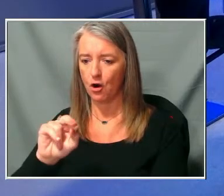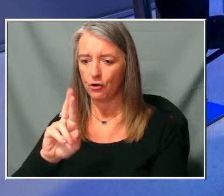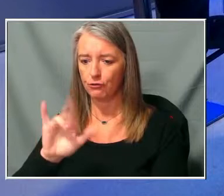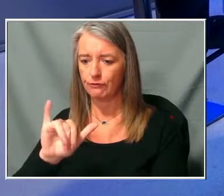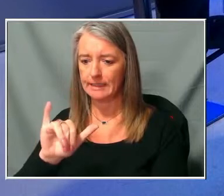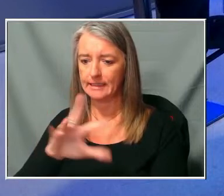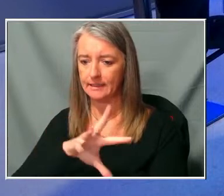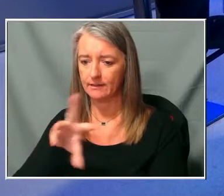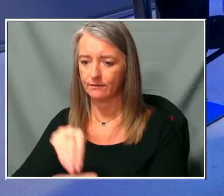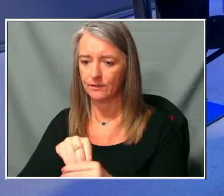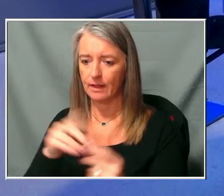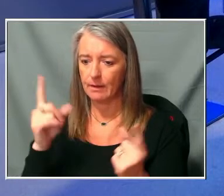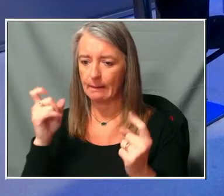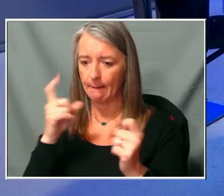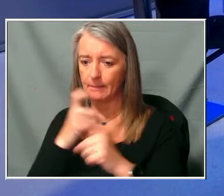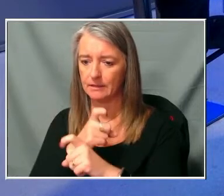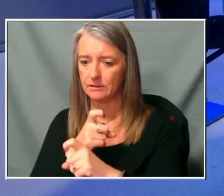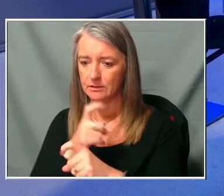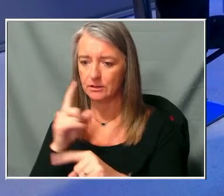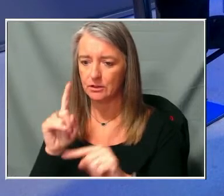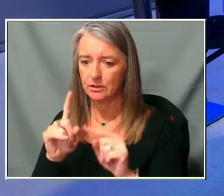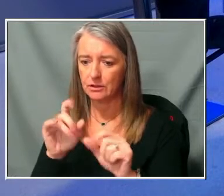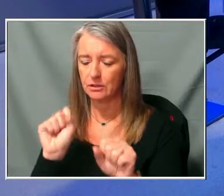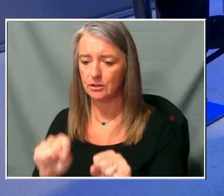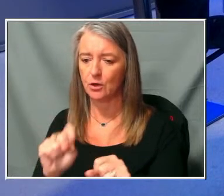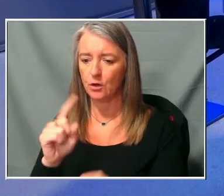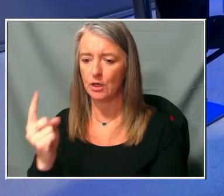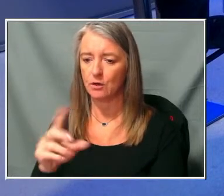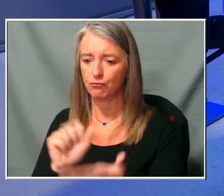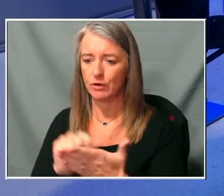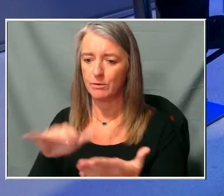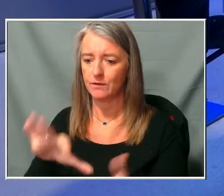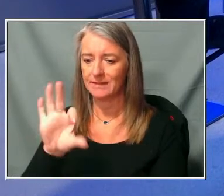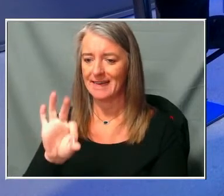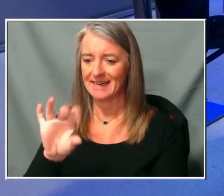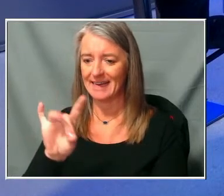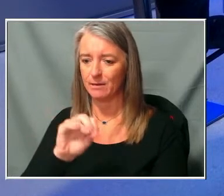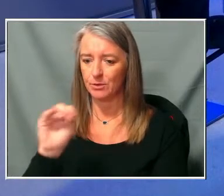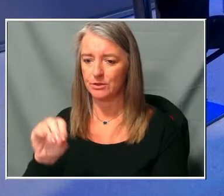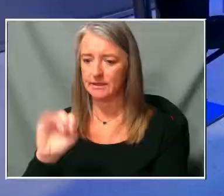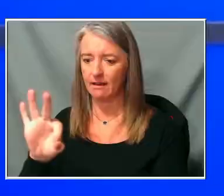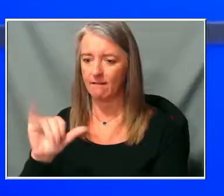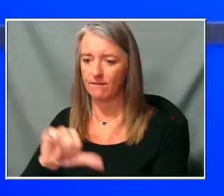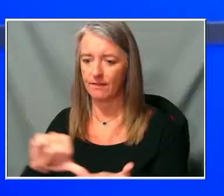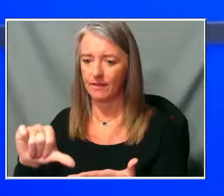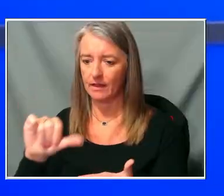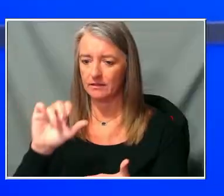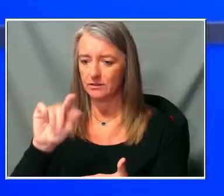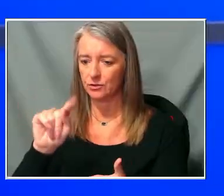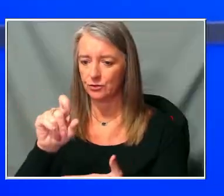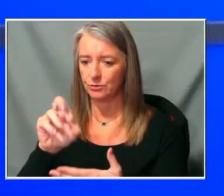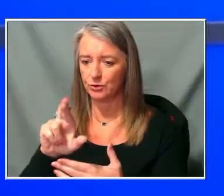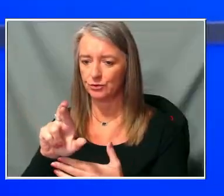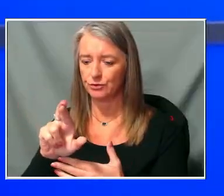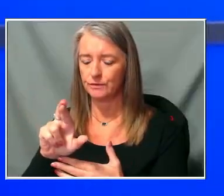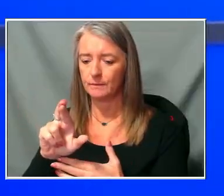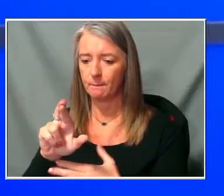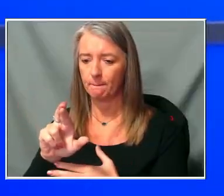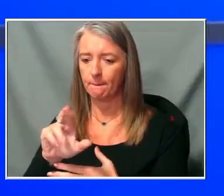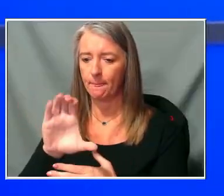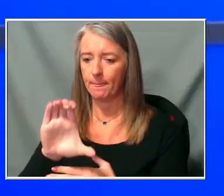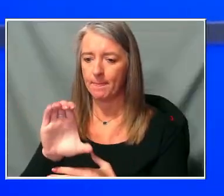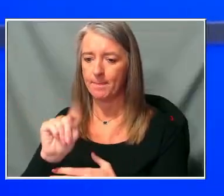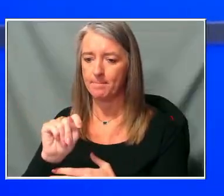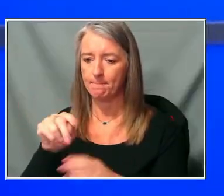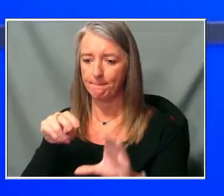was a complication as to why they could only remove 98% of it. And if I'm not mistaken, on the ct.gov